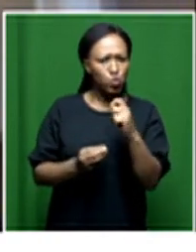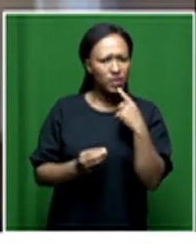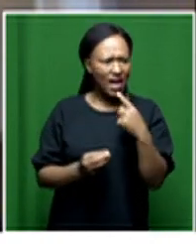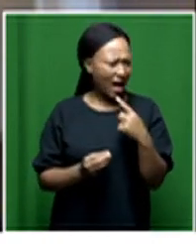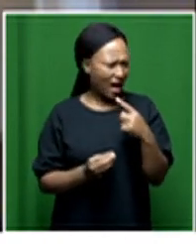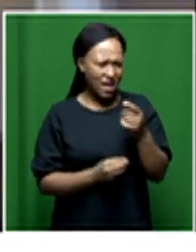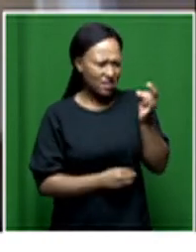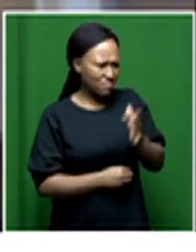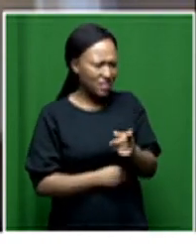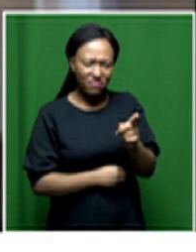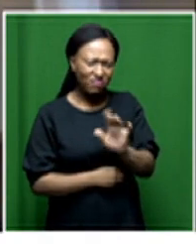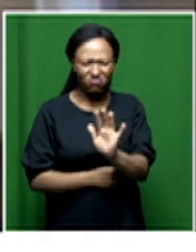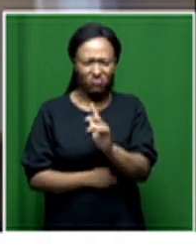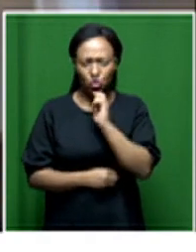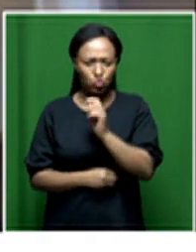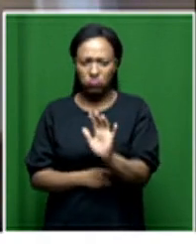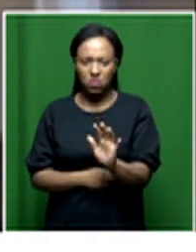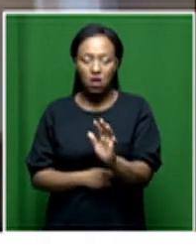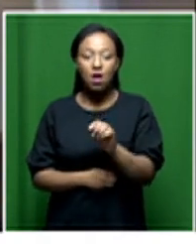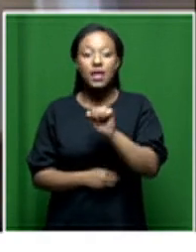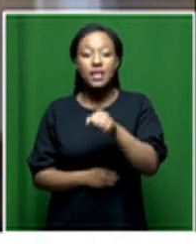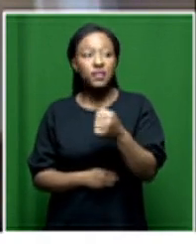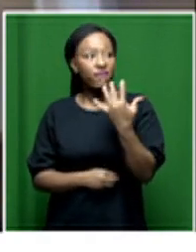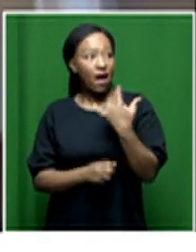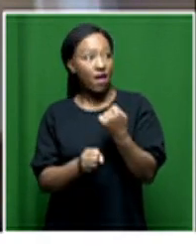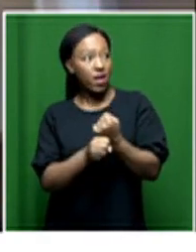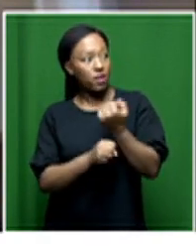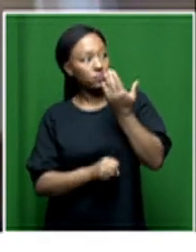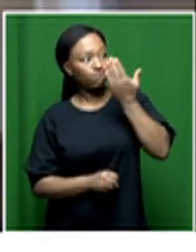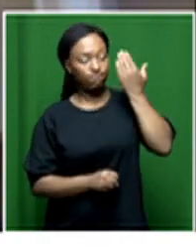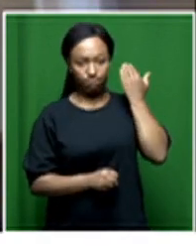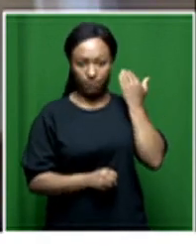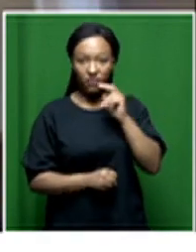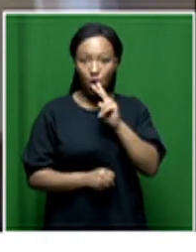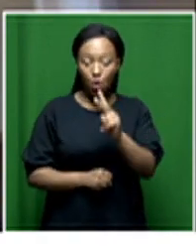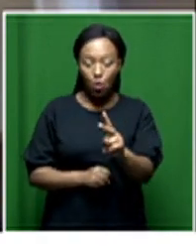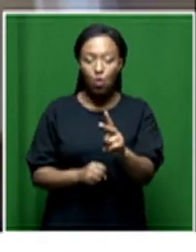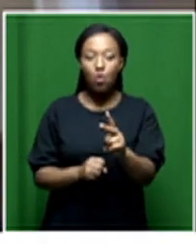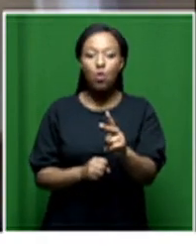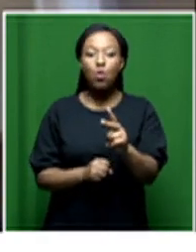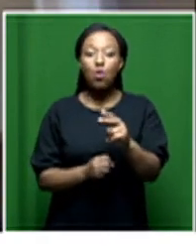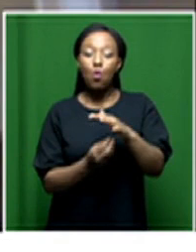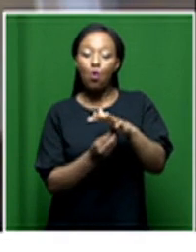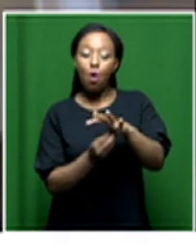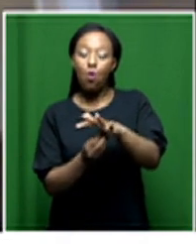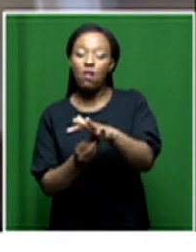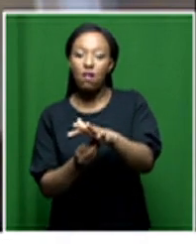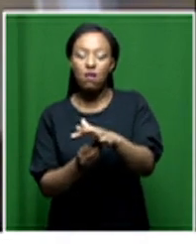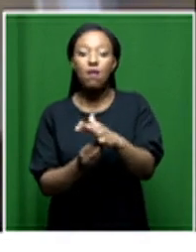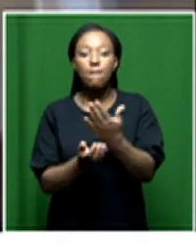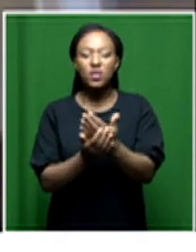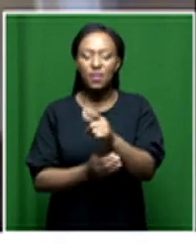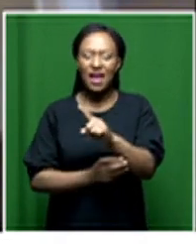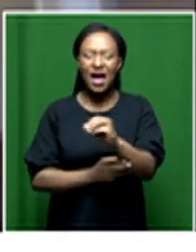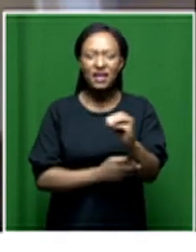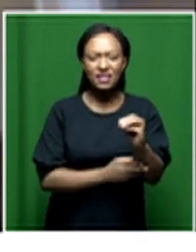decision. 5 years ago, if we looked at the same analysis, the coal fleet would probably have come in at 100